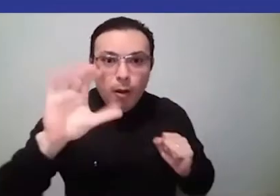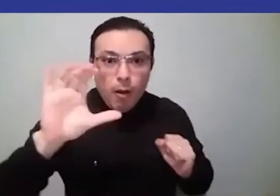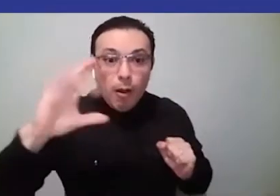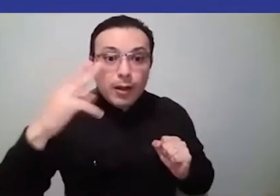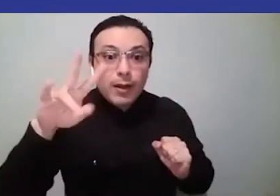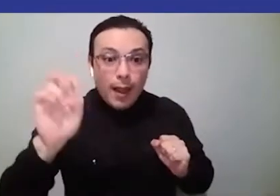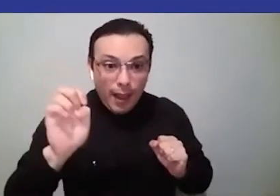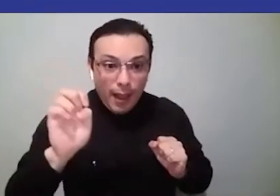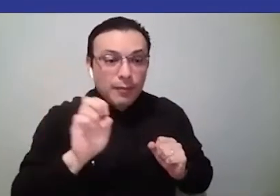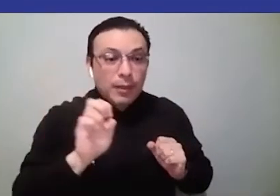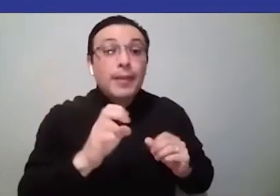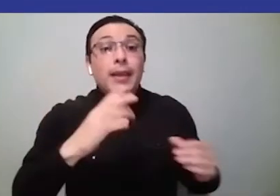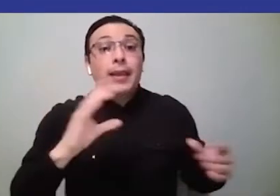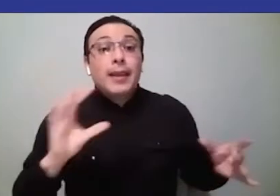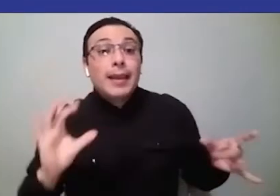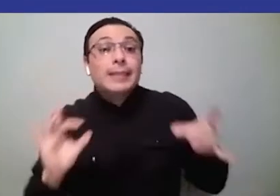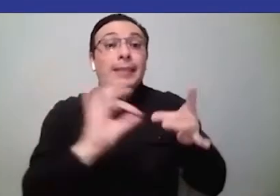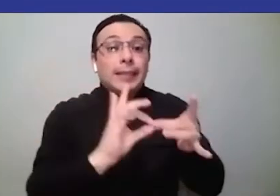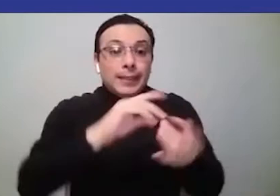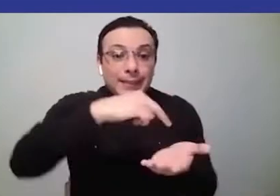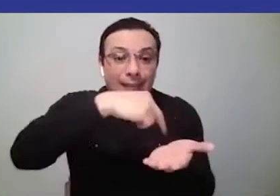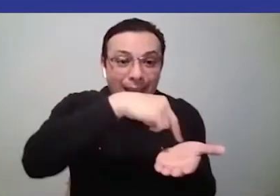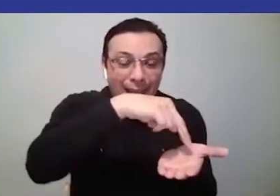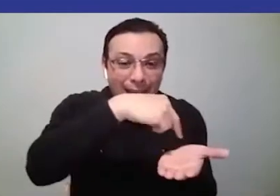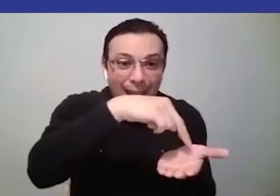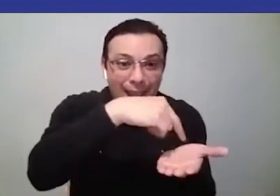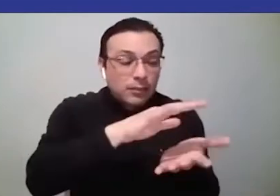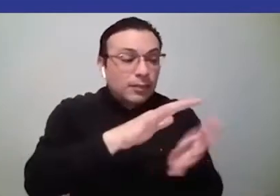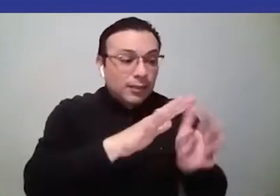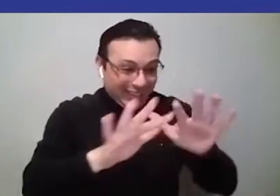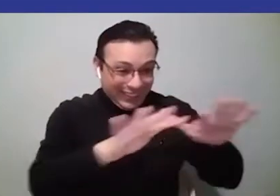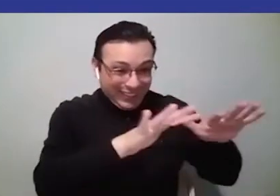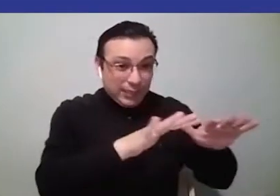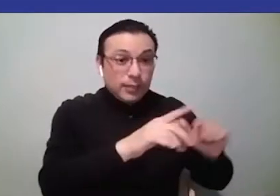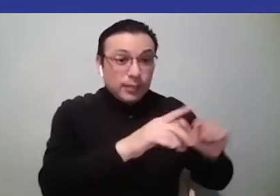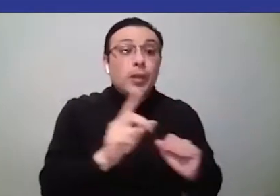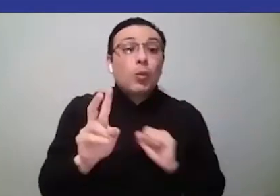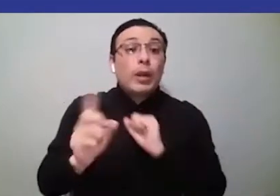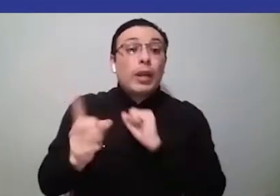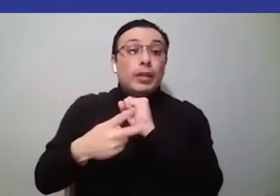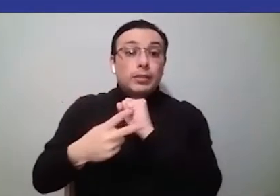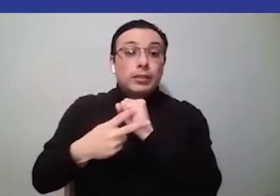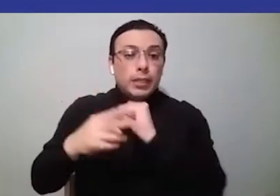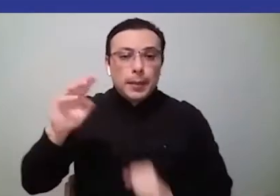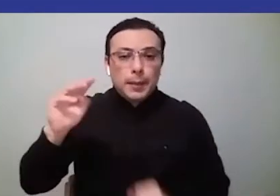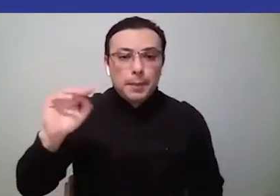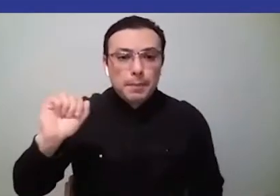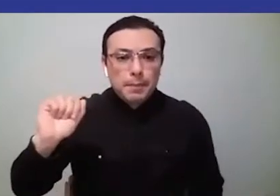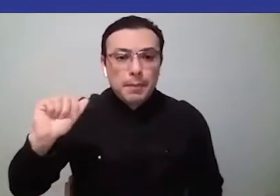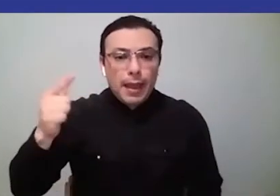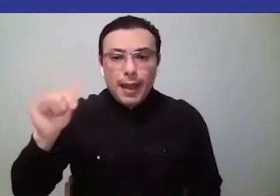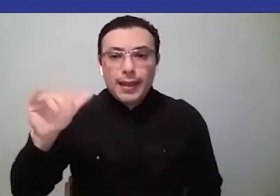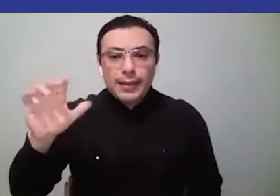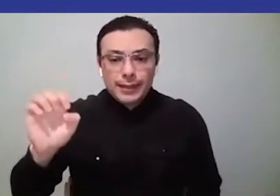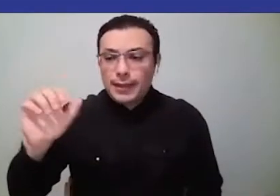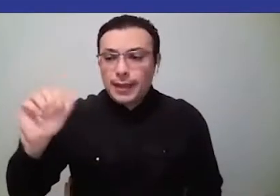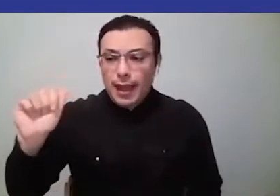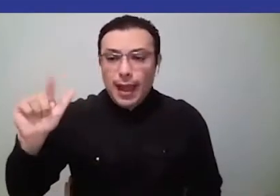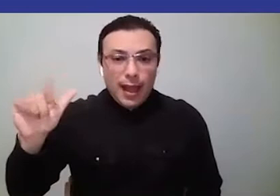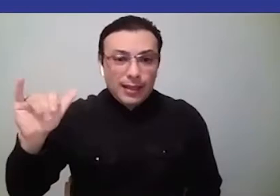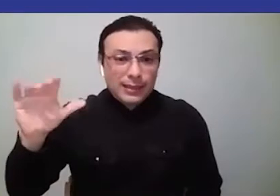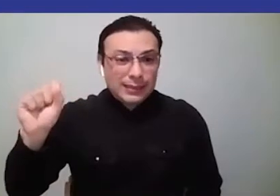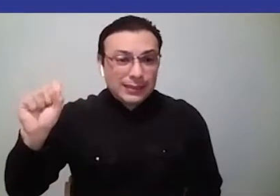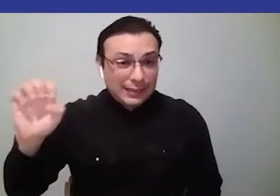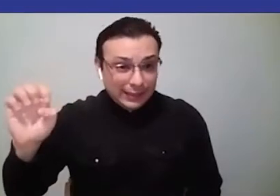is currently housed digitally at Maggie Alassi National Center for Choreography. So a lot of our conversations